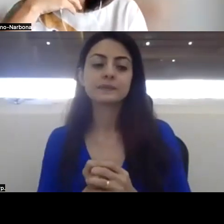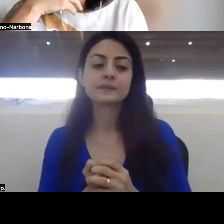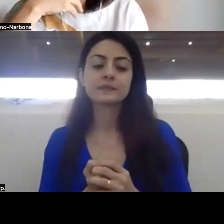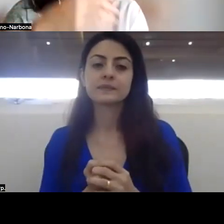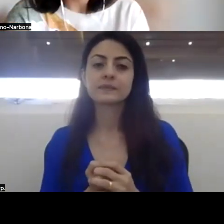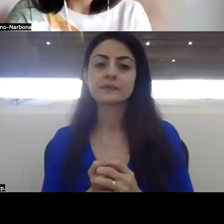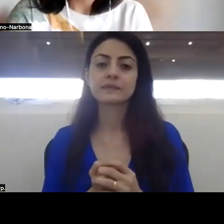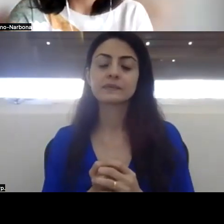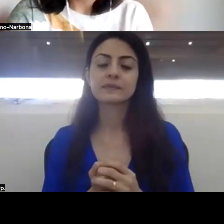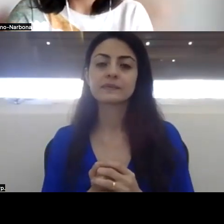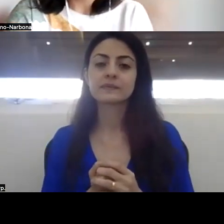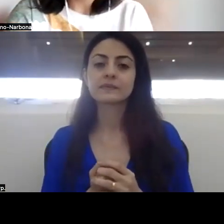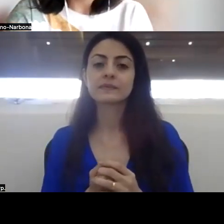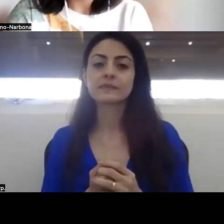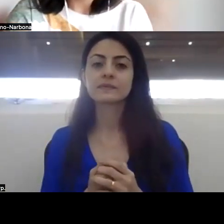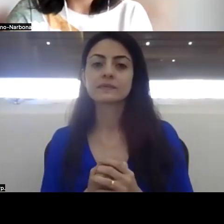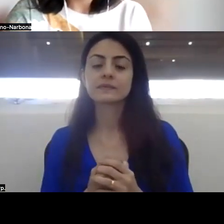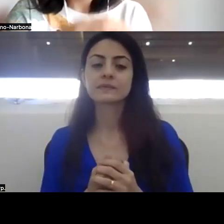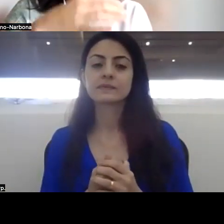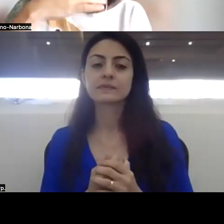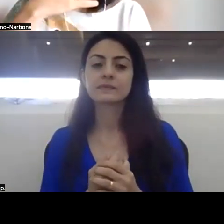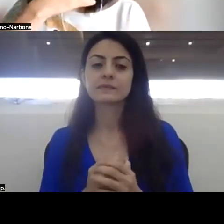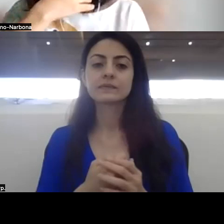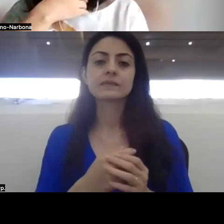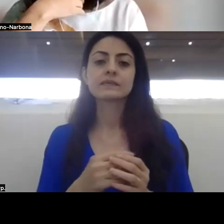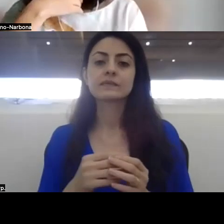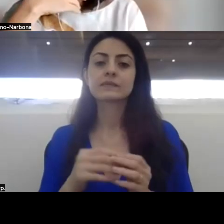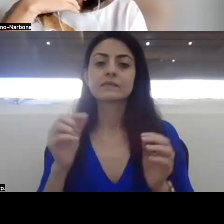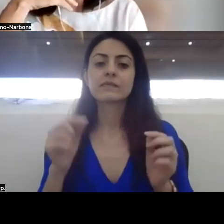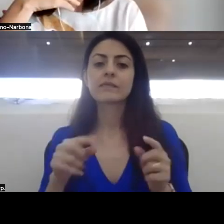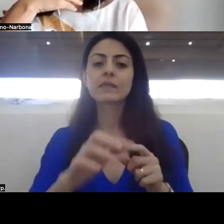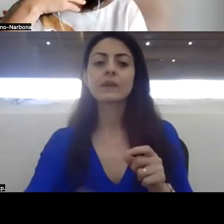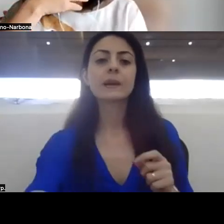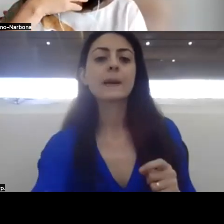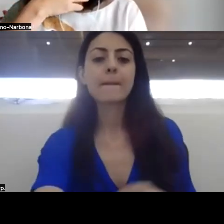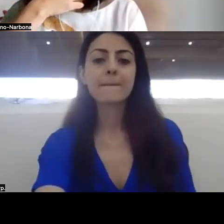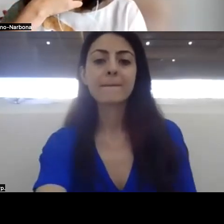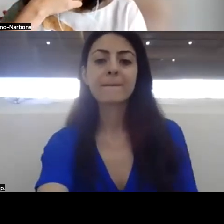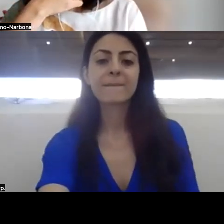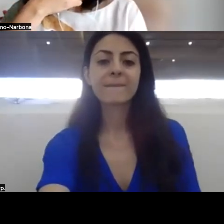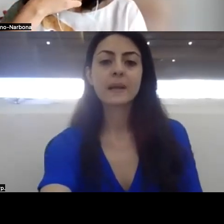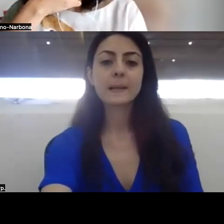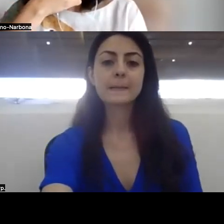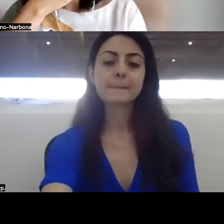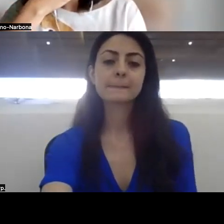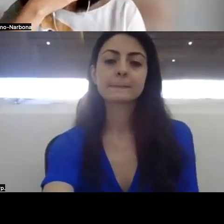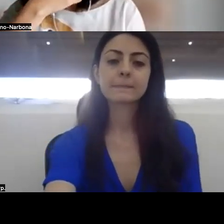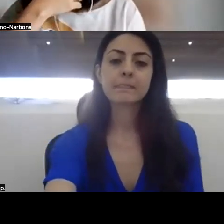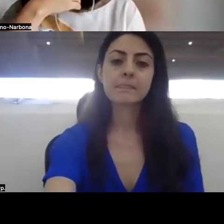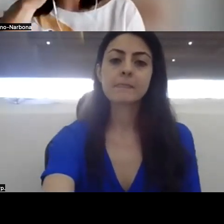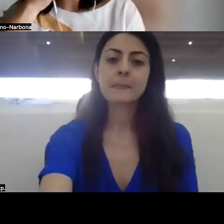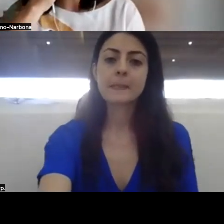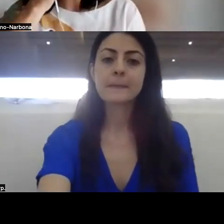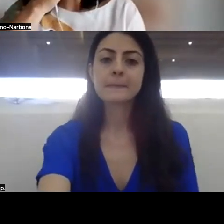a speaking about the National Disability Allowance in Lebanon. My bad, Luca. I didn't know it wasn't poverty targeted. I didn't know it wasn't